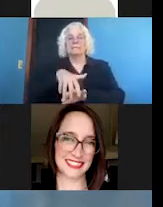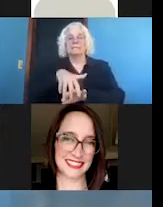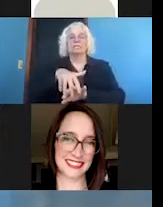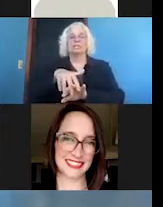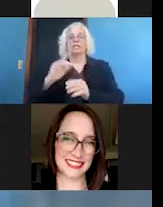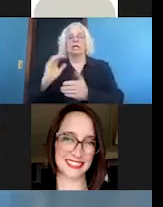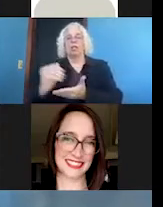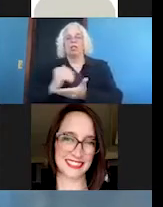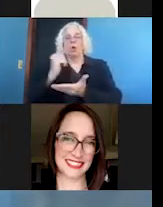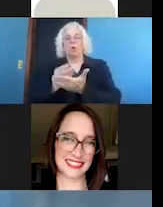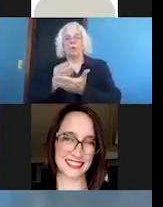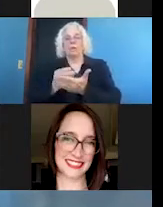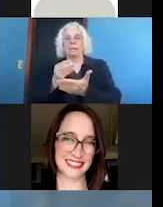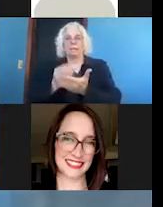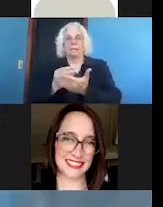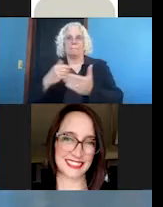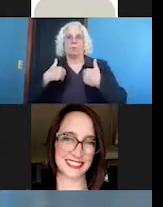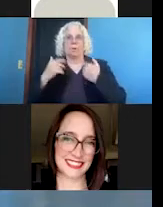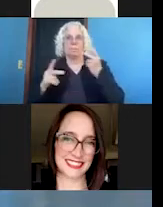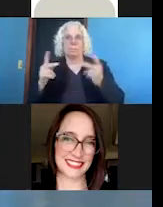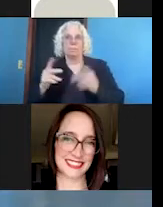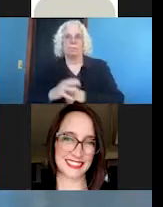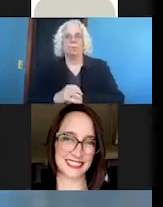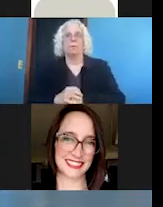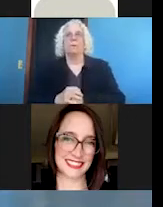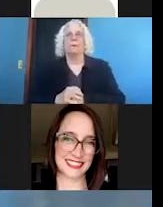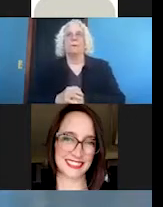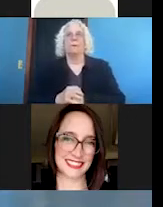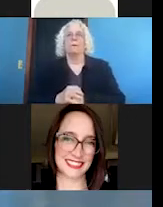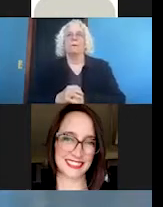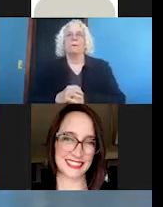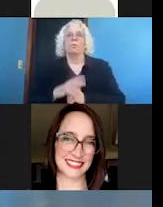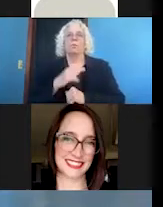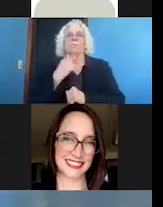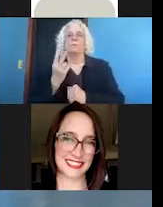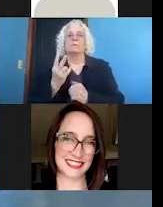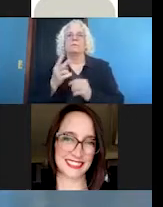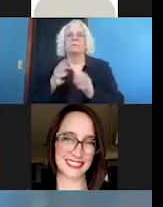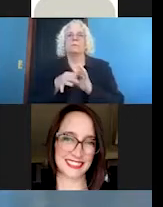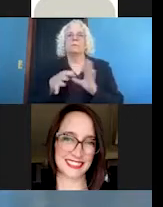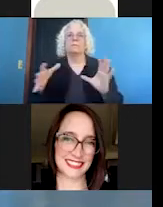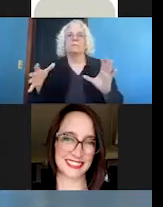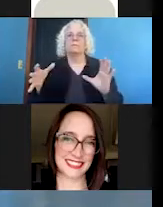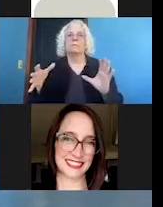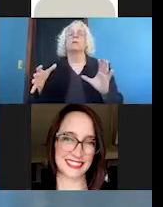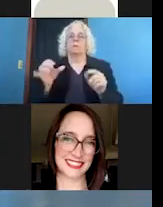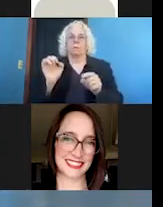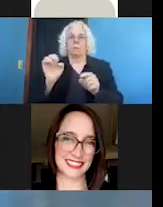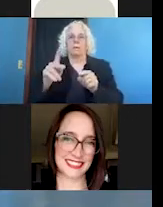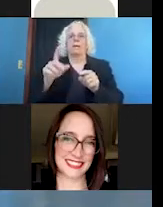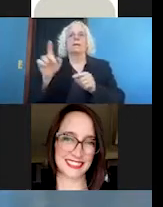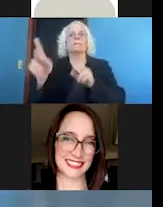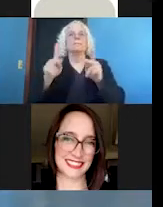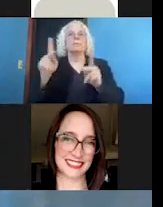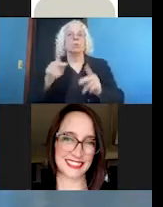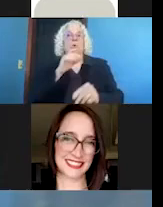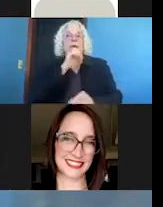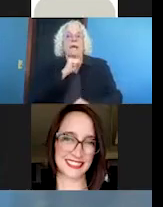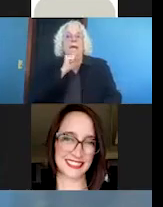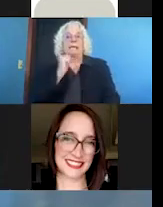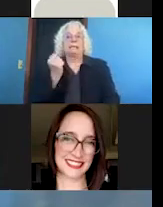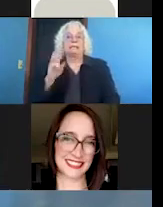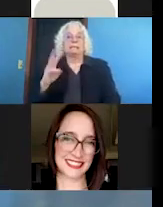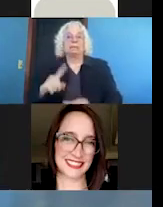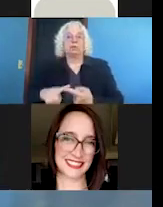take the with and for very seriously. Half of our board is comprised of young people between the ages of 16 and 25, and we seek to